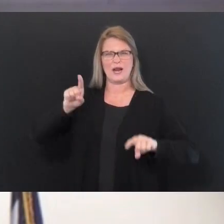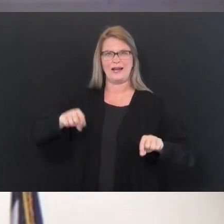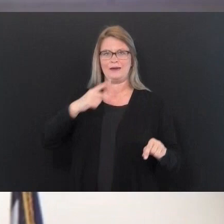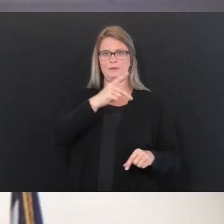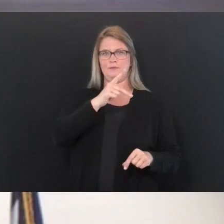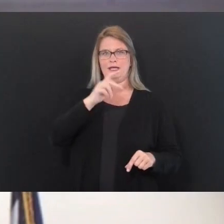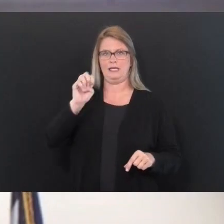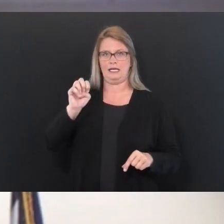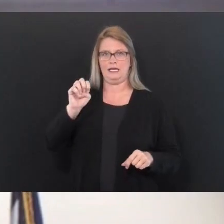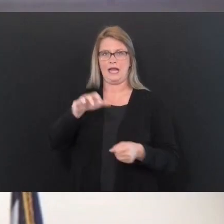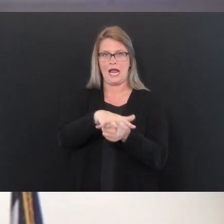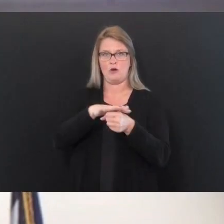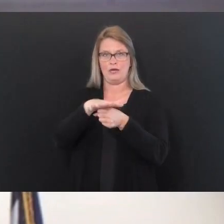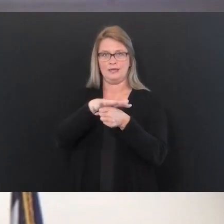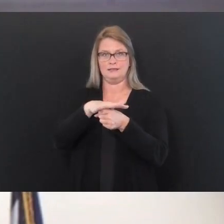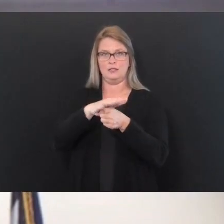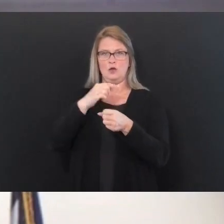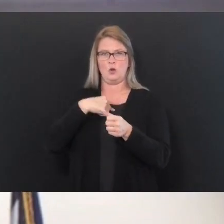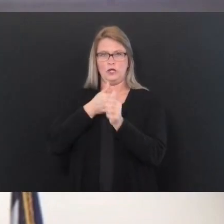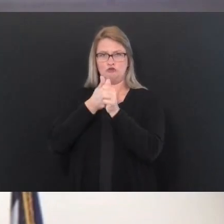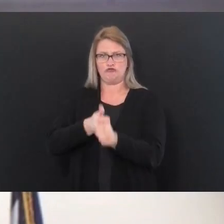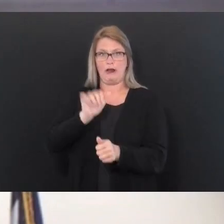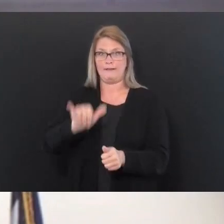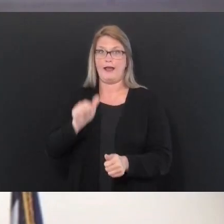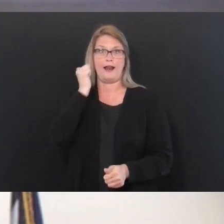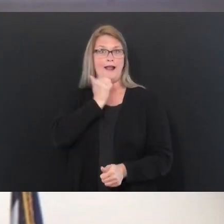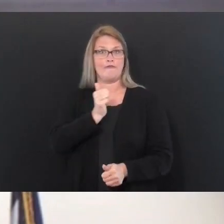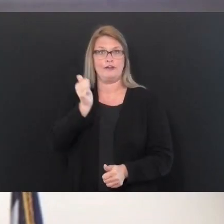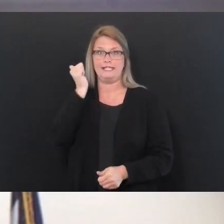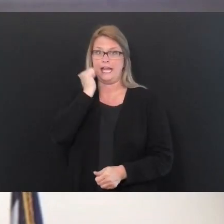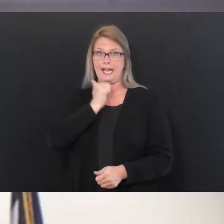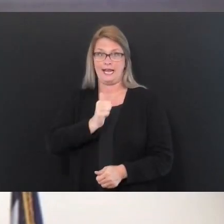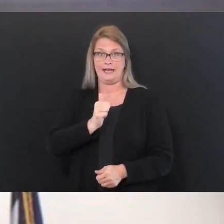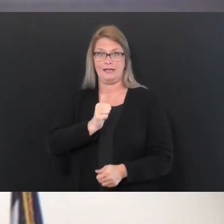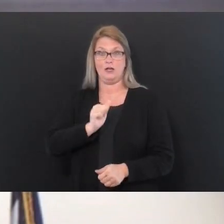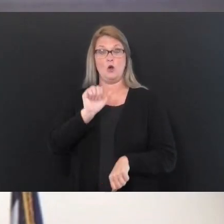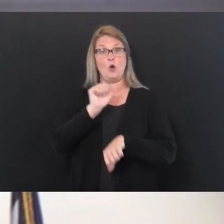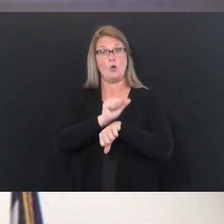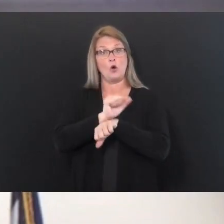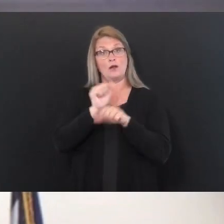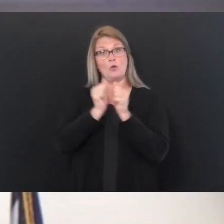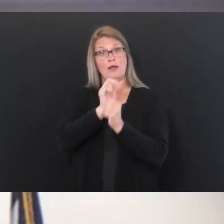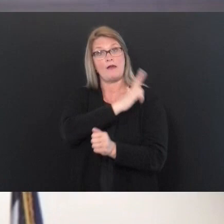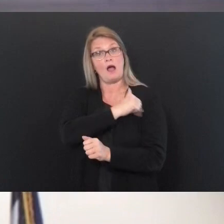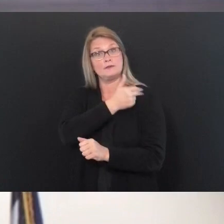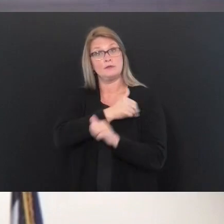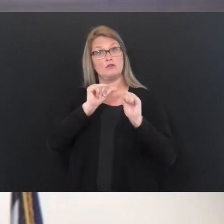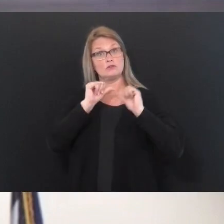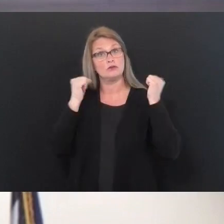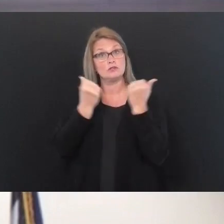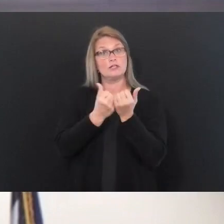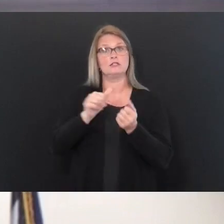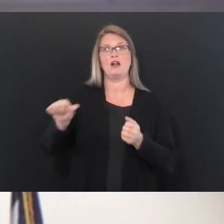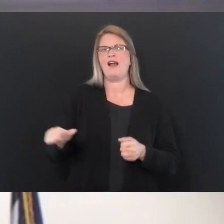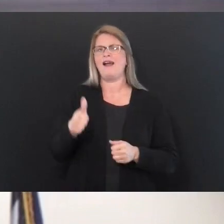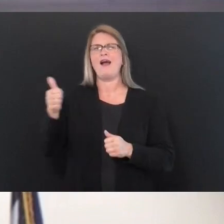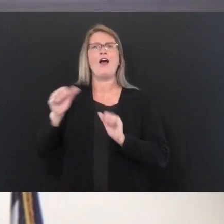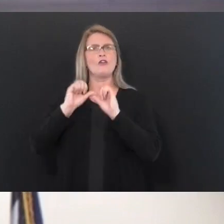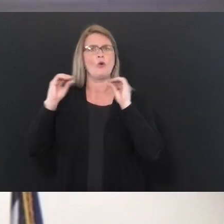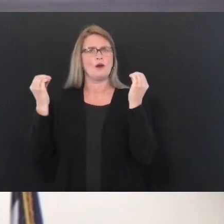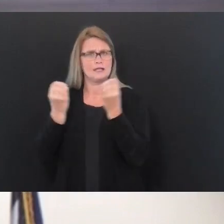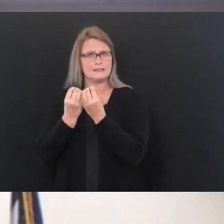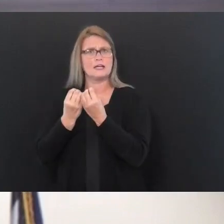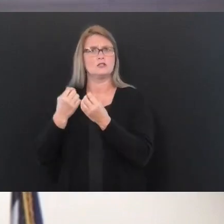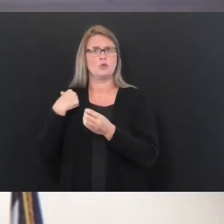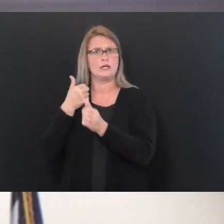areas, and we track that daily. In addition to that, working with the Hospital Association and other organizations, we